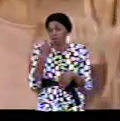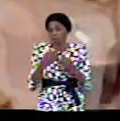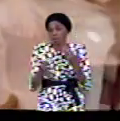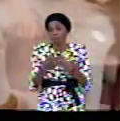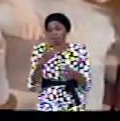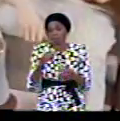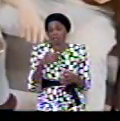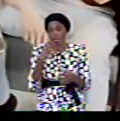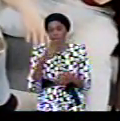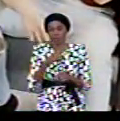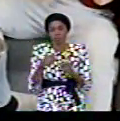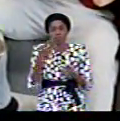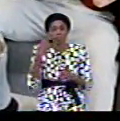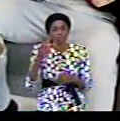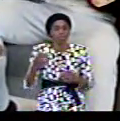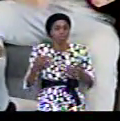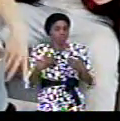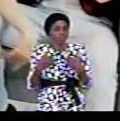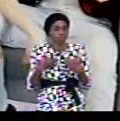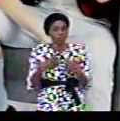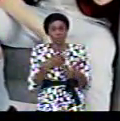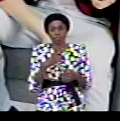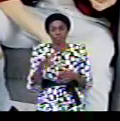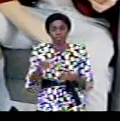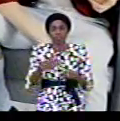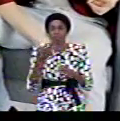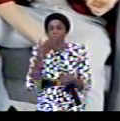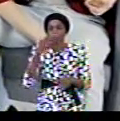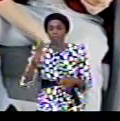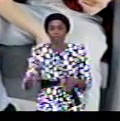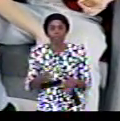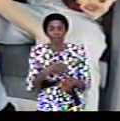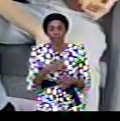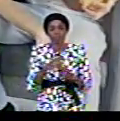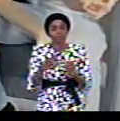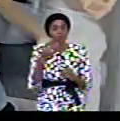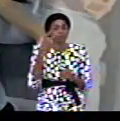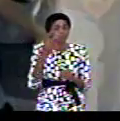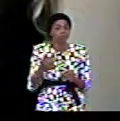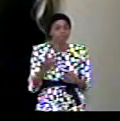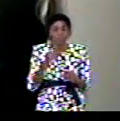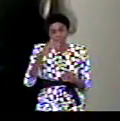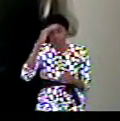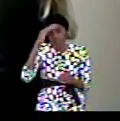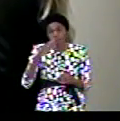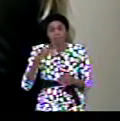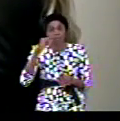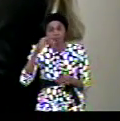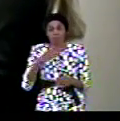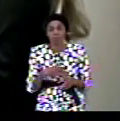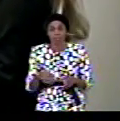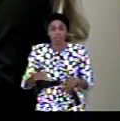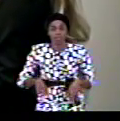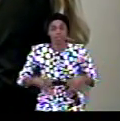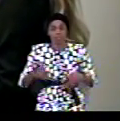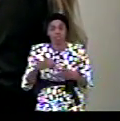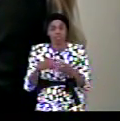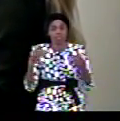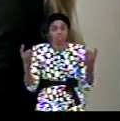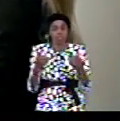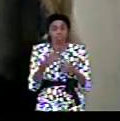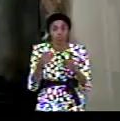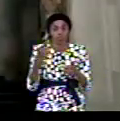the young and they're doing evil, and when you see the men and the women and they're living in sin, when you see